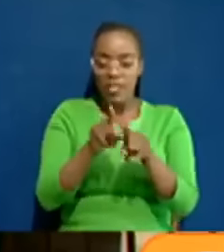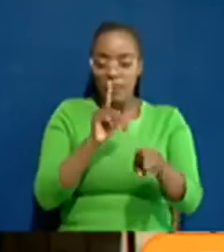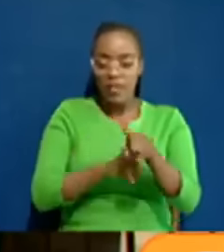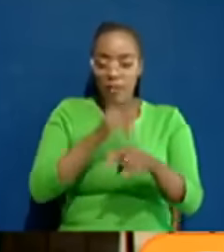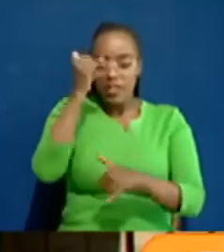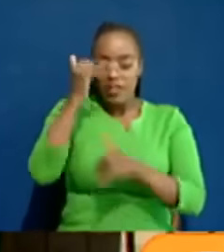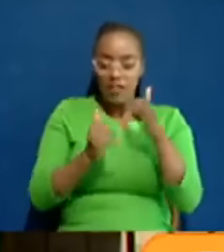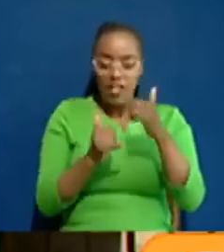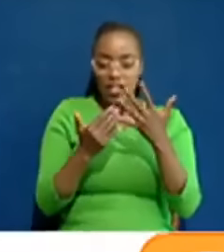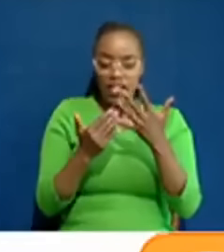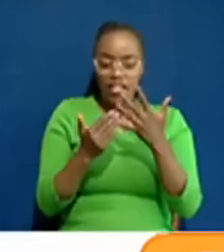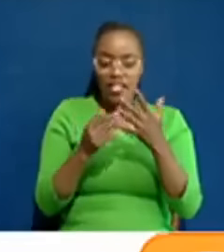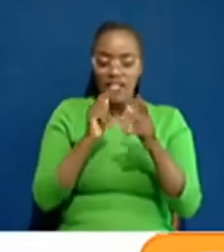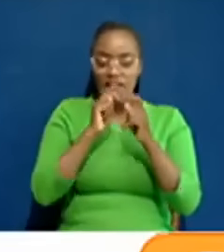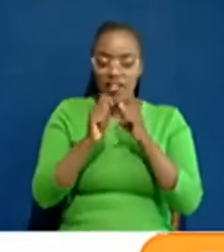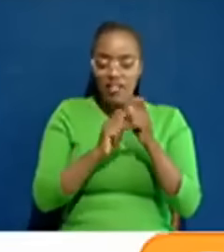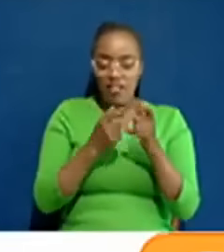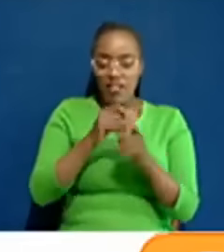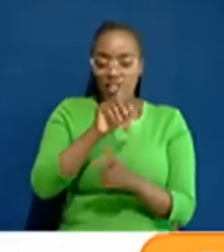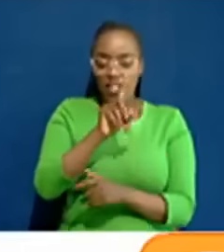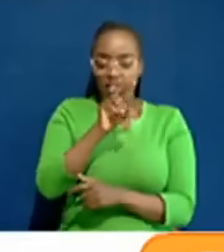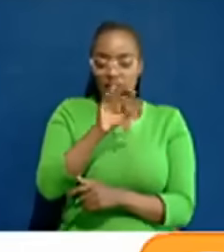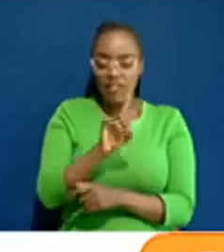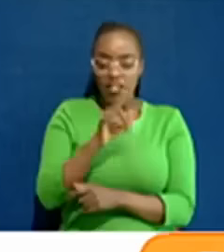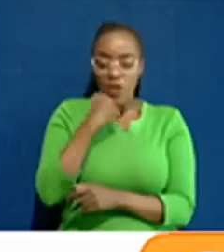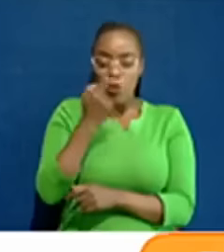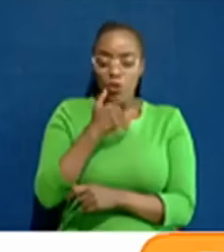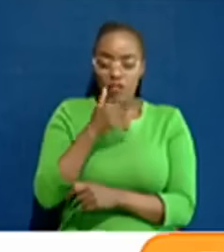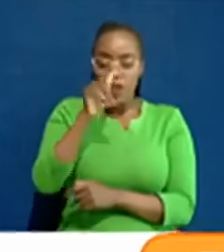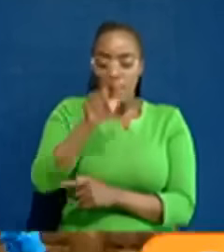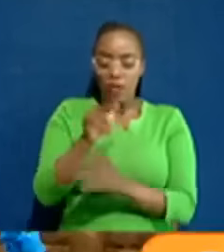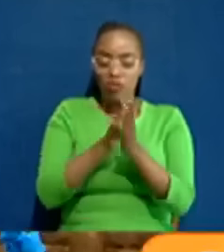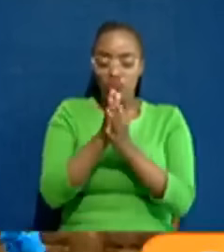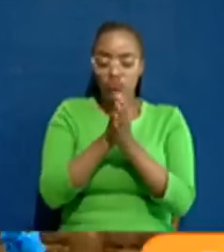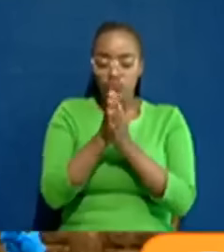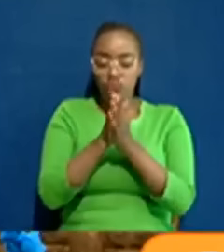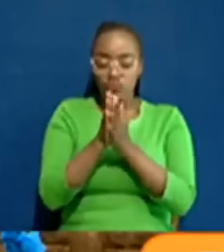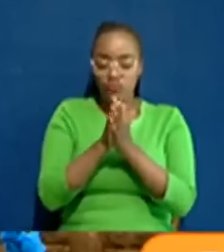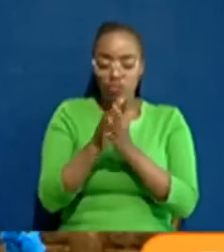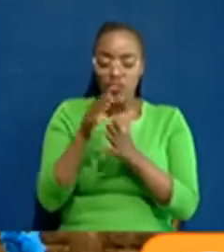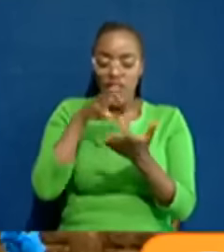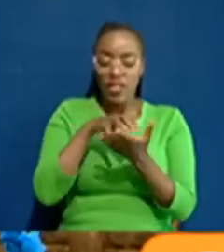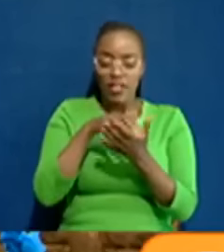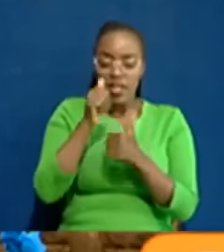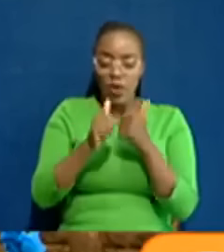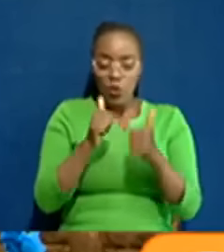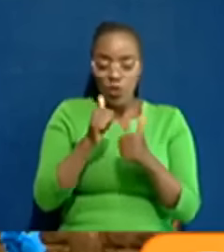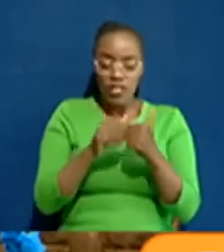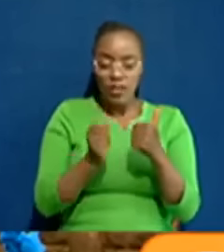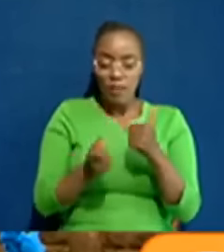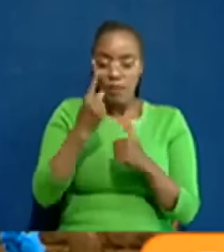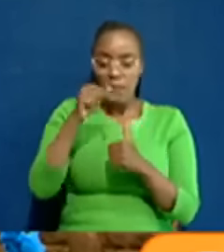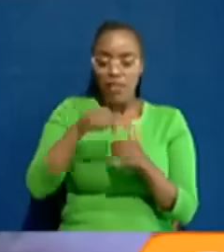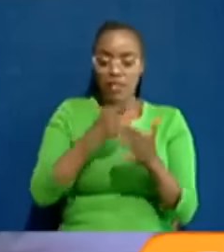conclude investigations, David's father was named as a person of interest in the case, which is coming up for hearing later